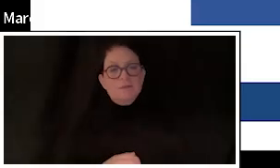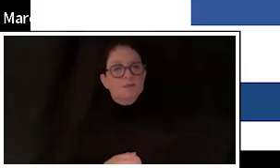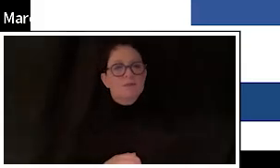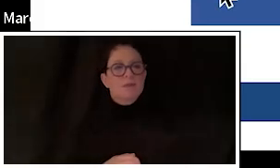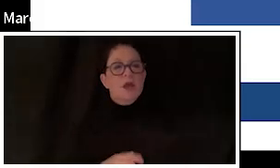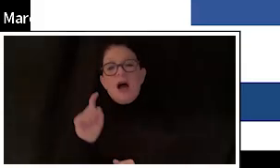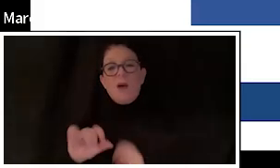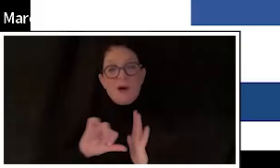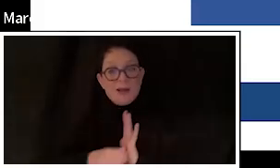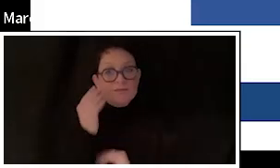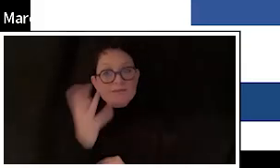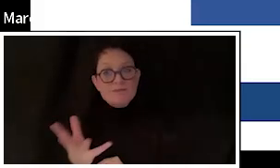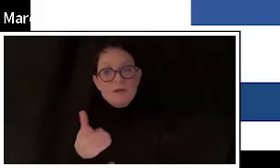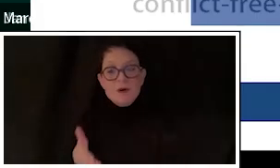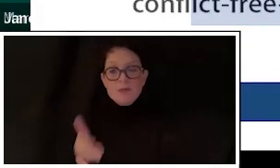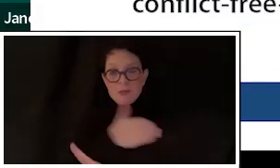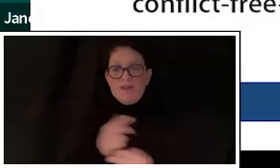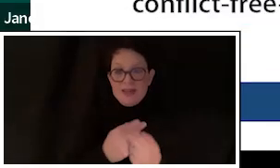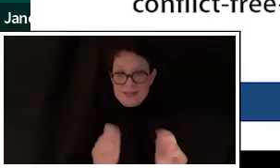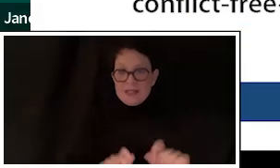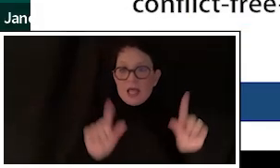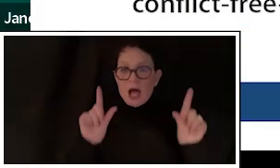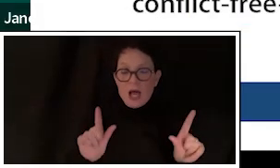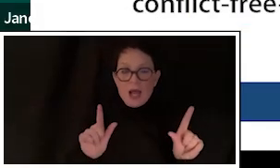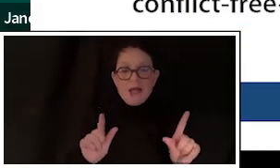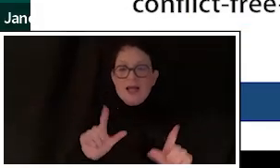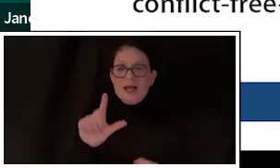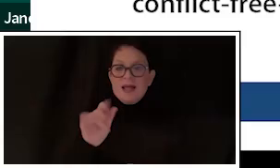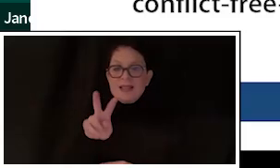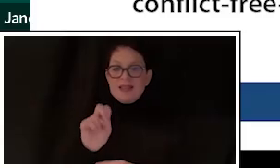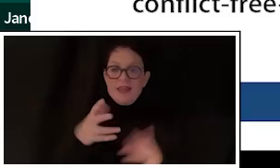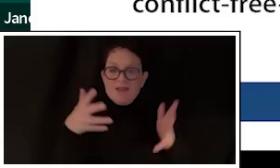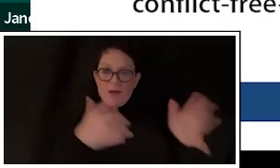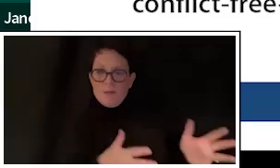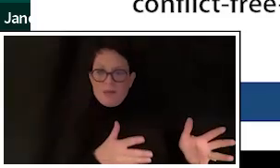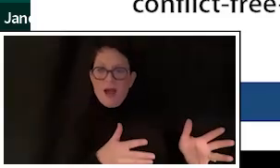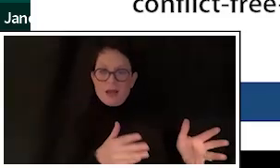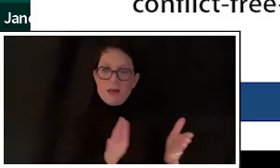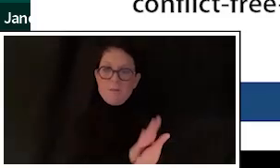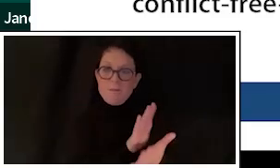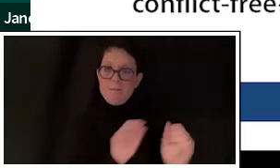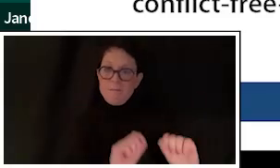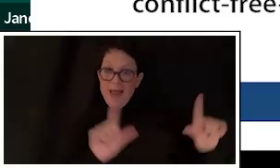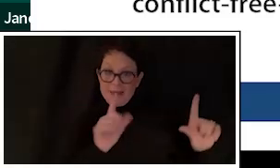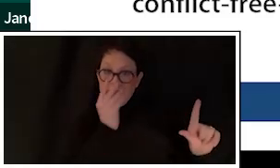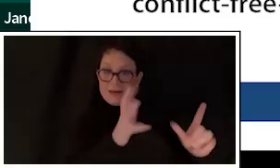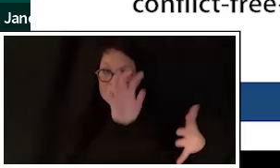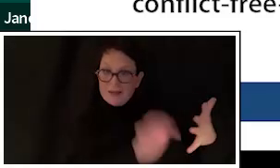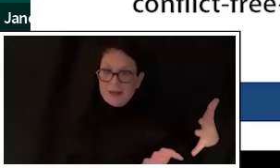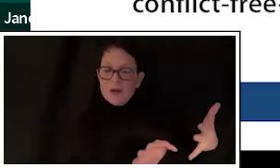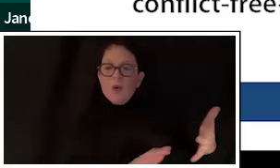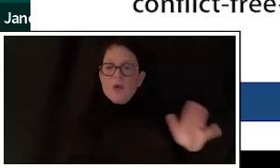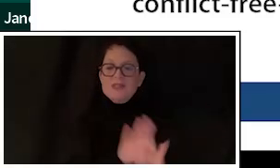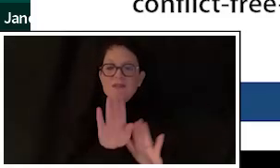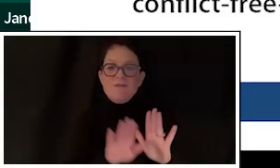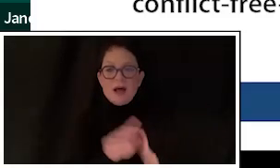I should also say from the previous slide that the Leave Behind packet was also developed